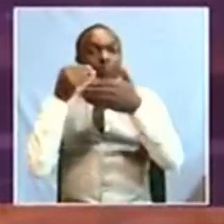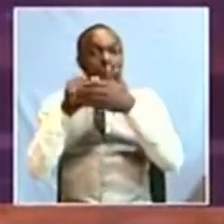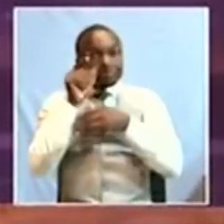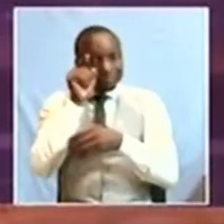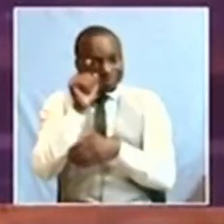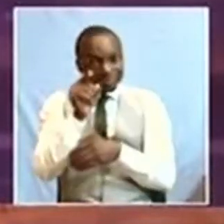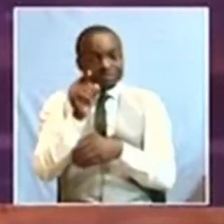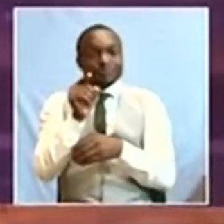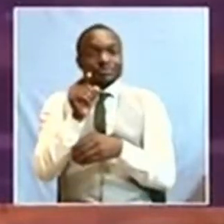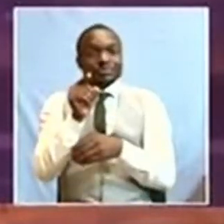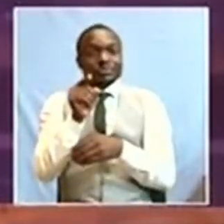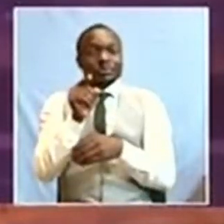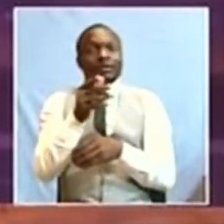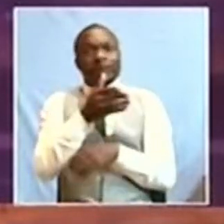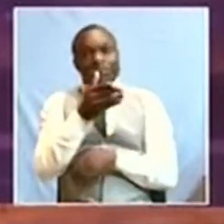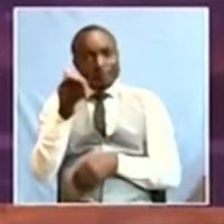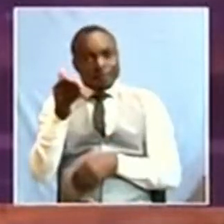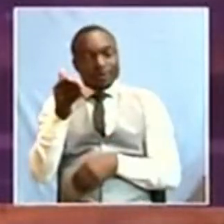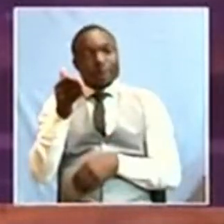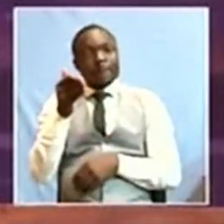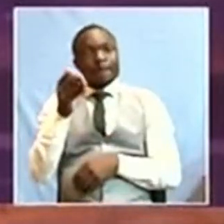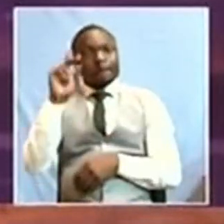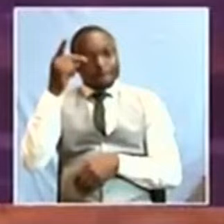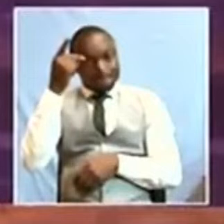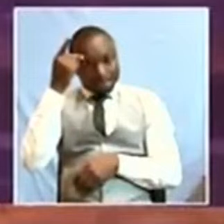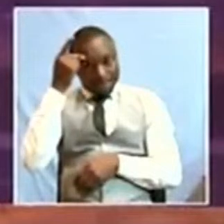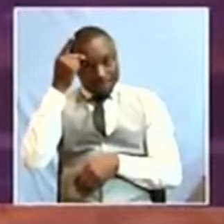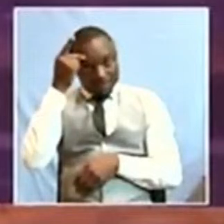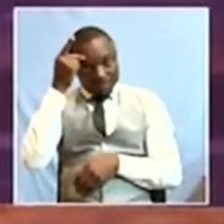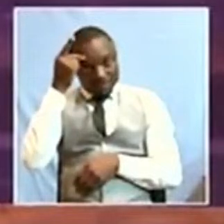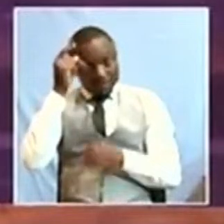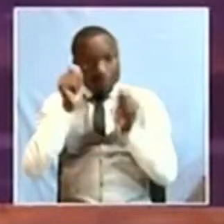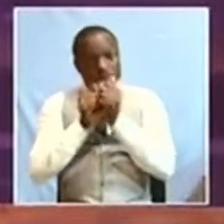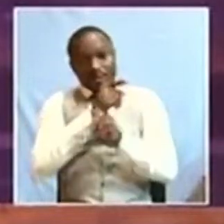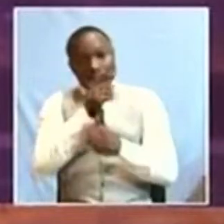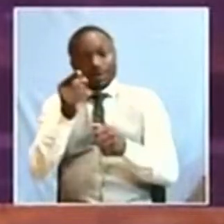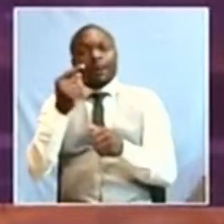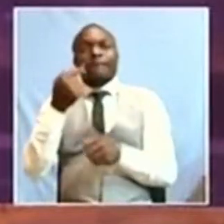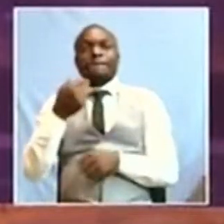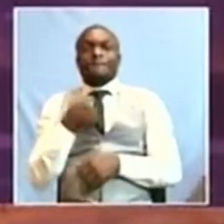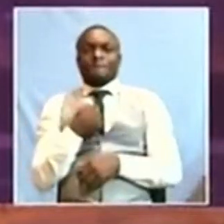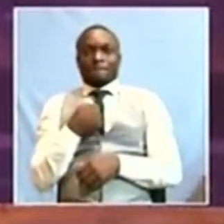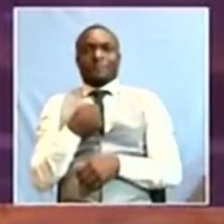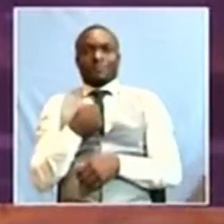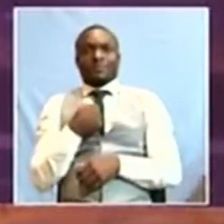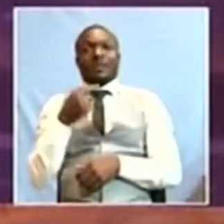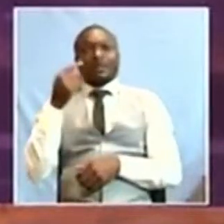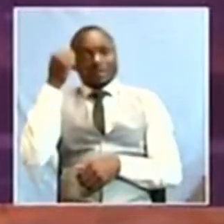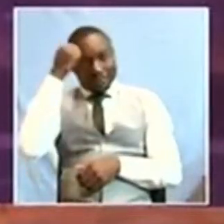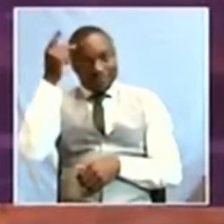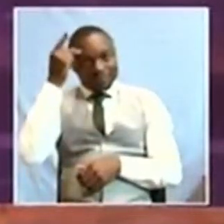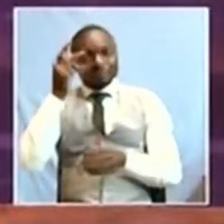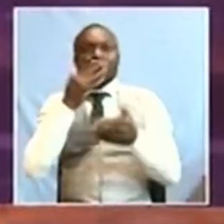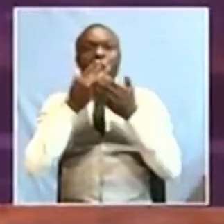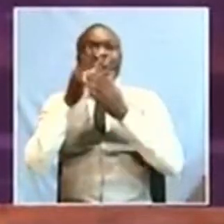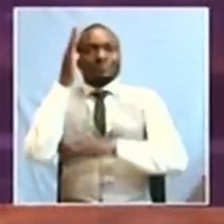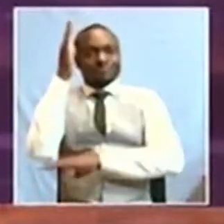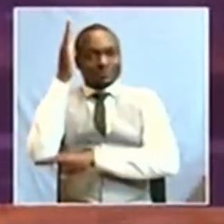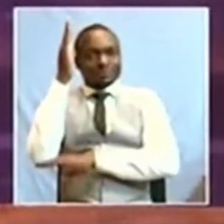And Mr. Posentin Dovi will be with you this afternoon. So from me, Tazapiri, have a good afternoon.